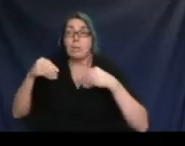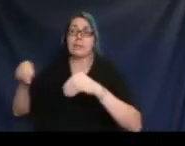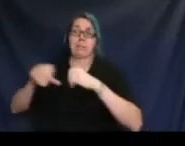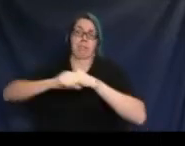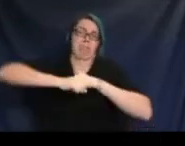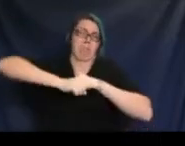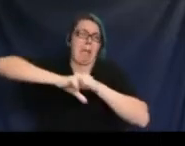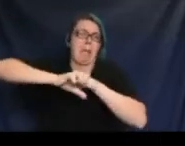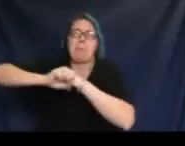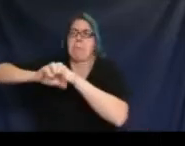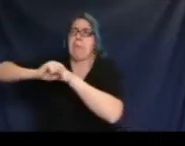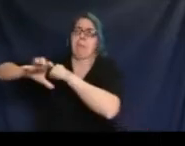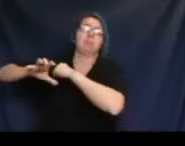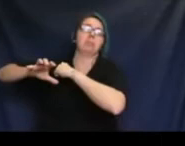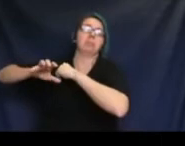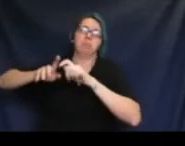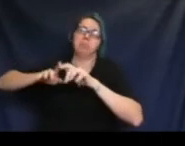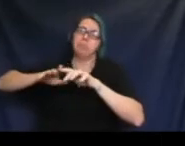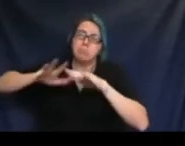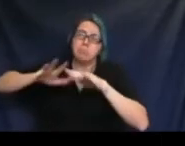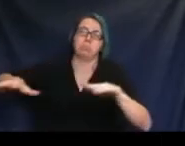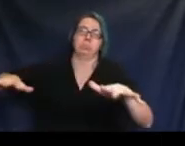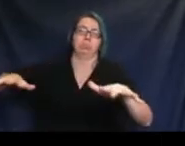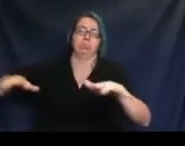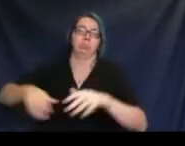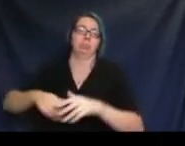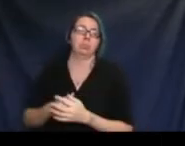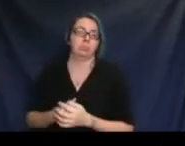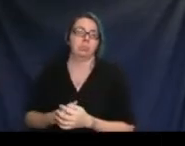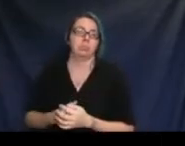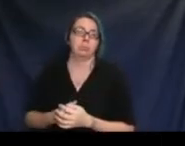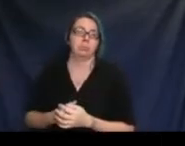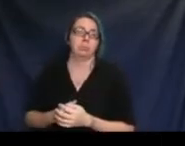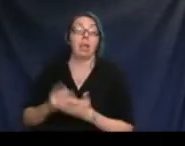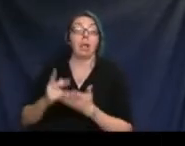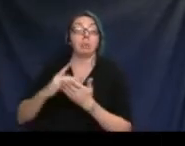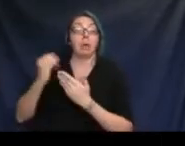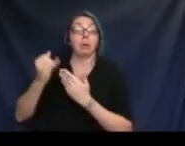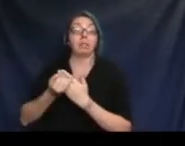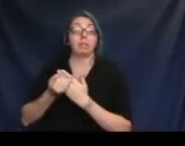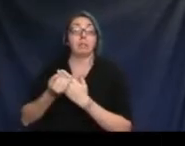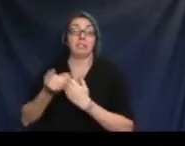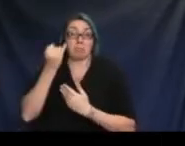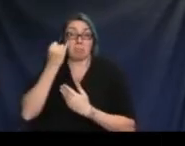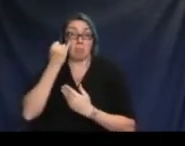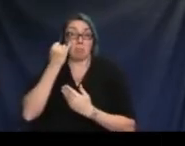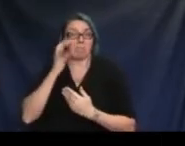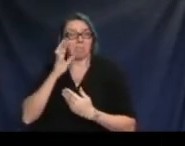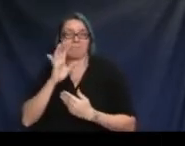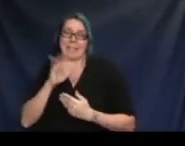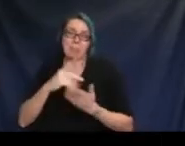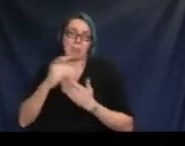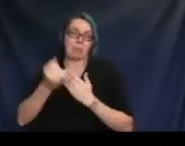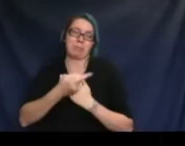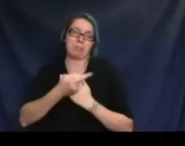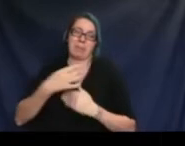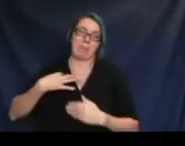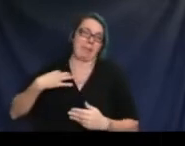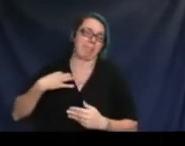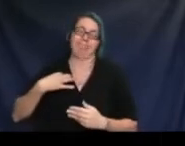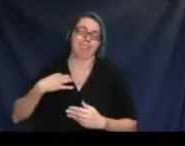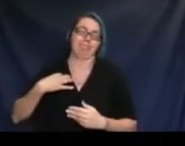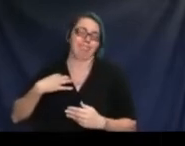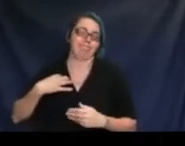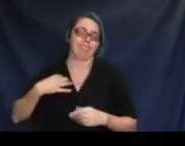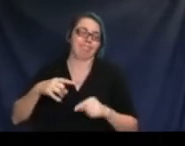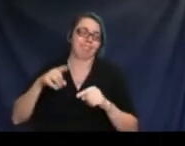the even projects that do not qualify for funding, if they come in as partners